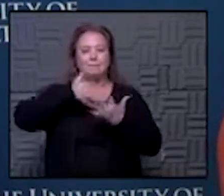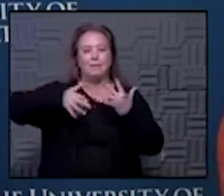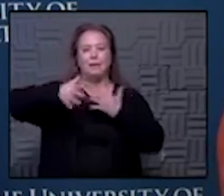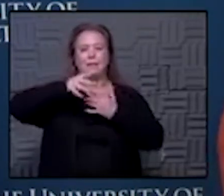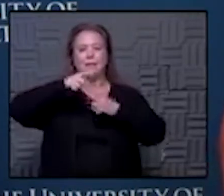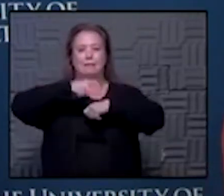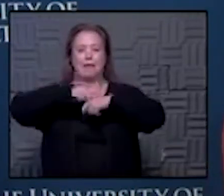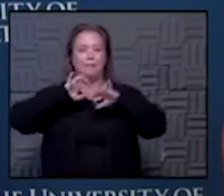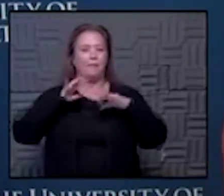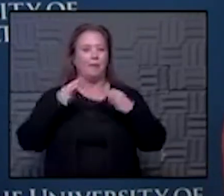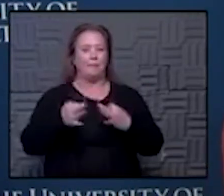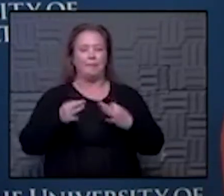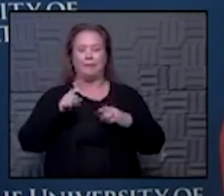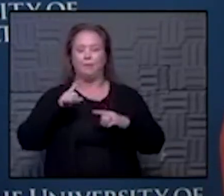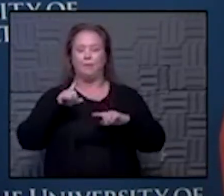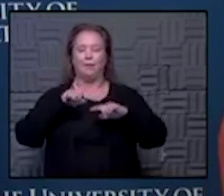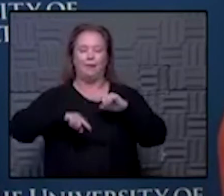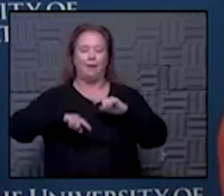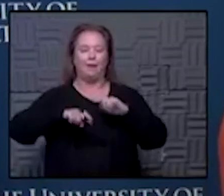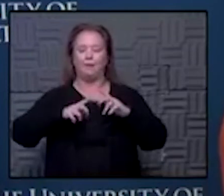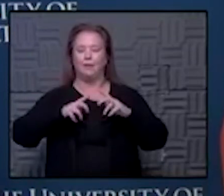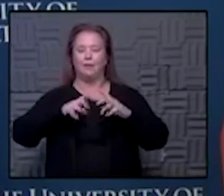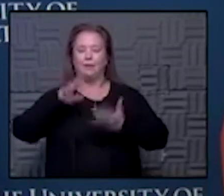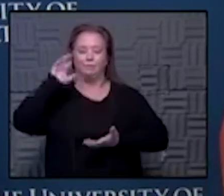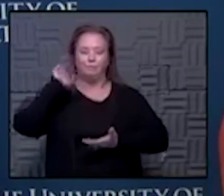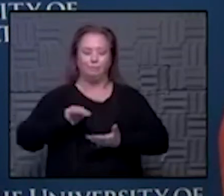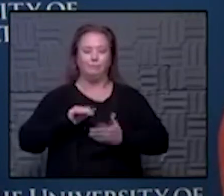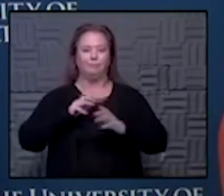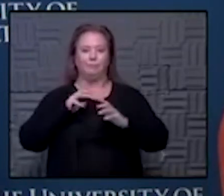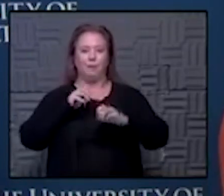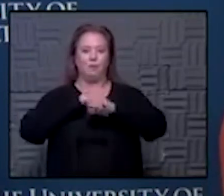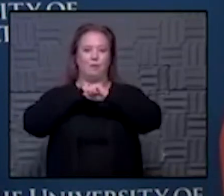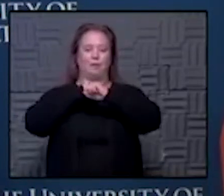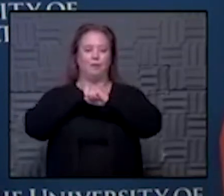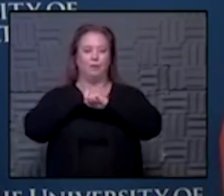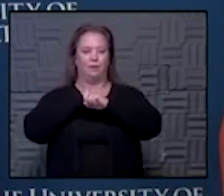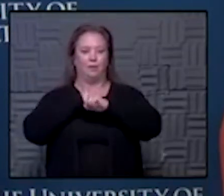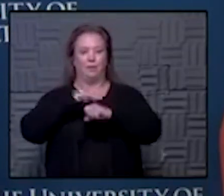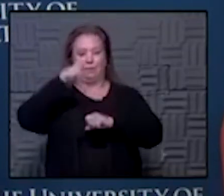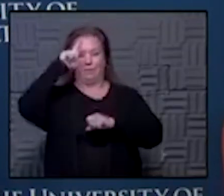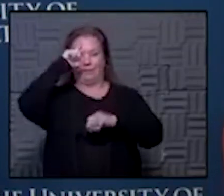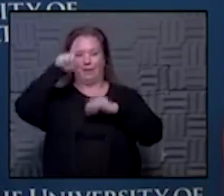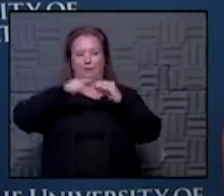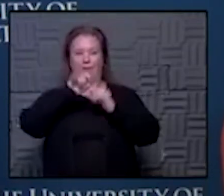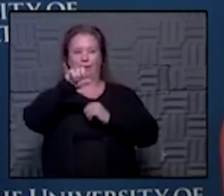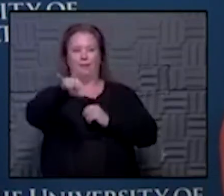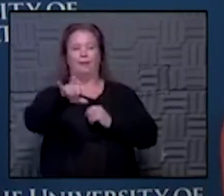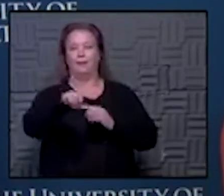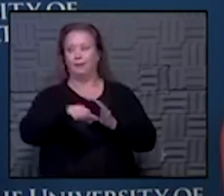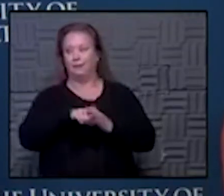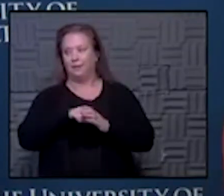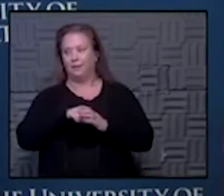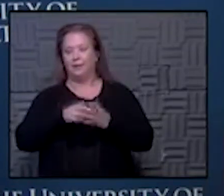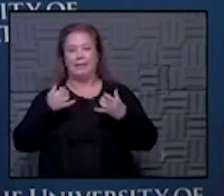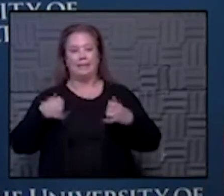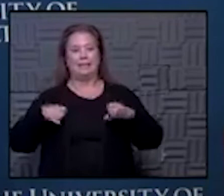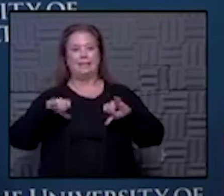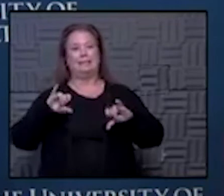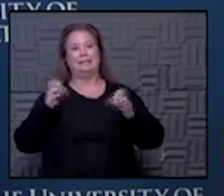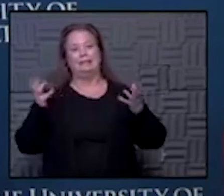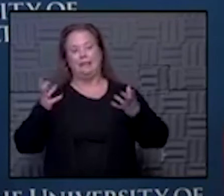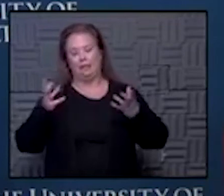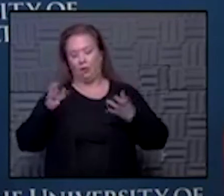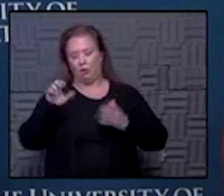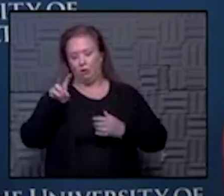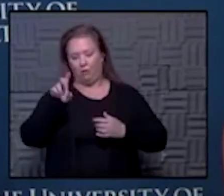but we really can't let our guard down. And I know that's a really kind of harsh thing to think about. But it's still here. It's still around.